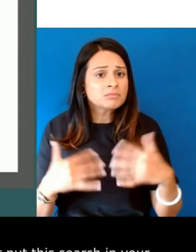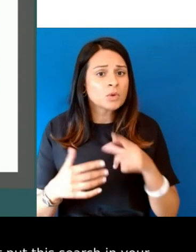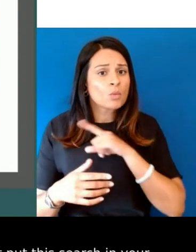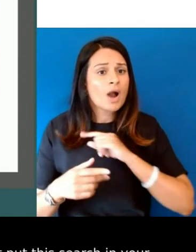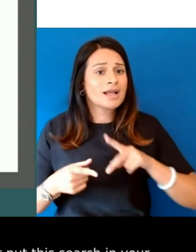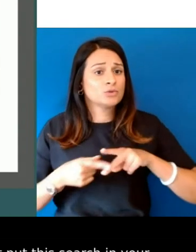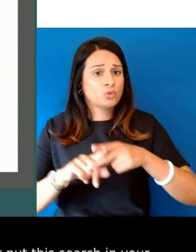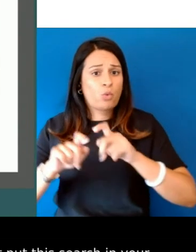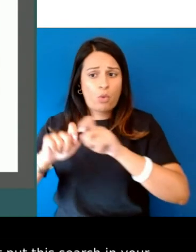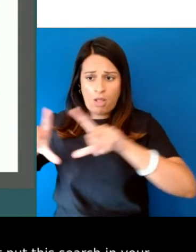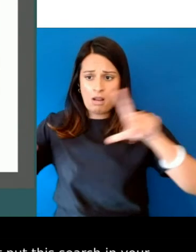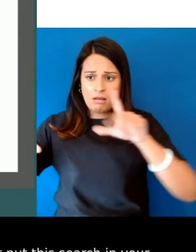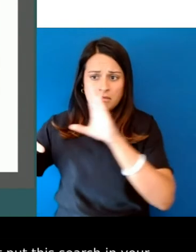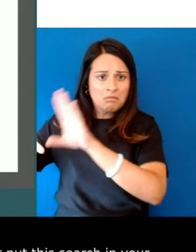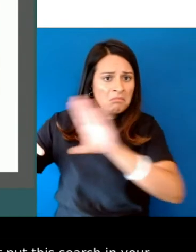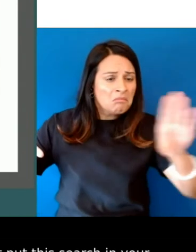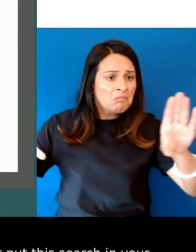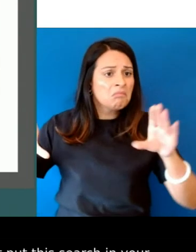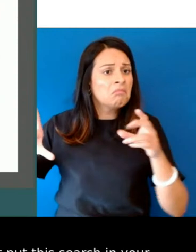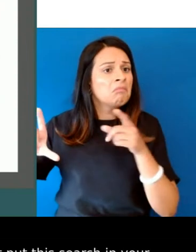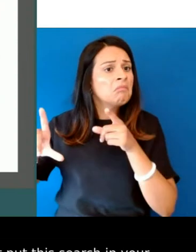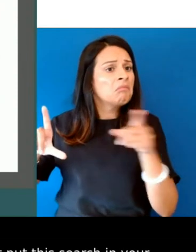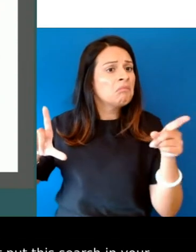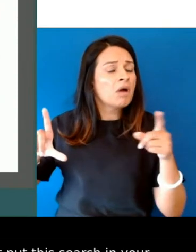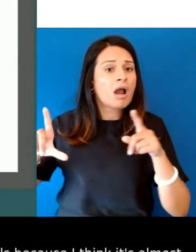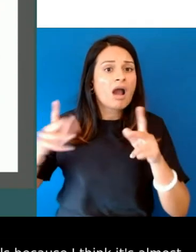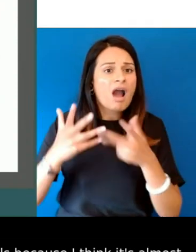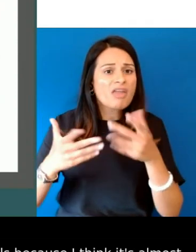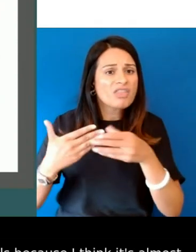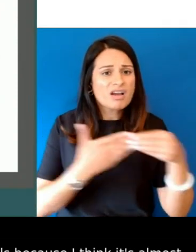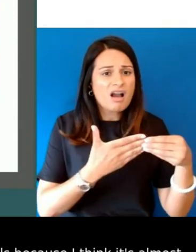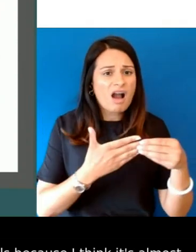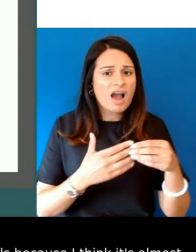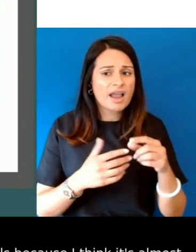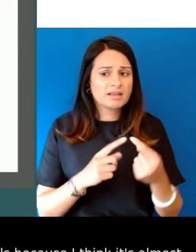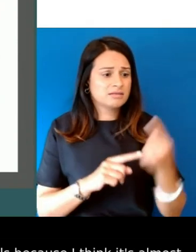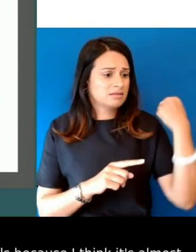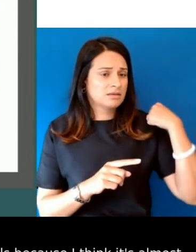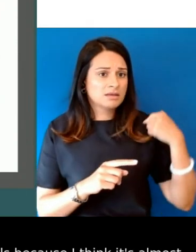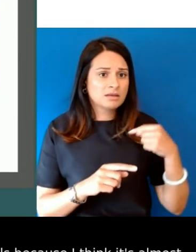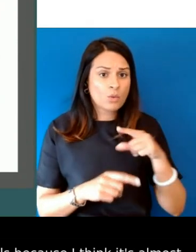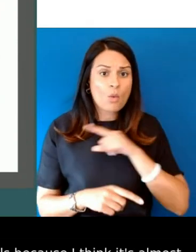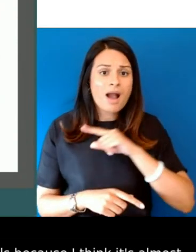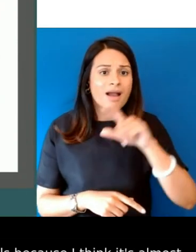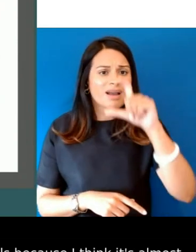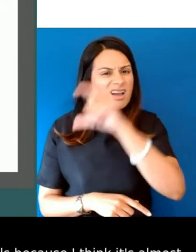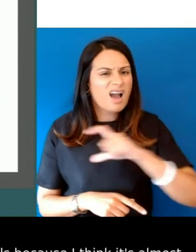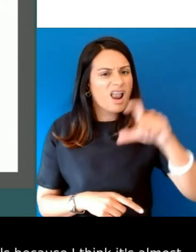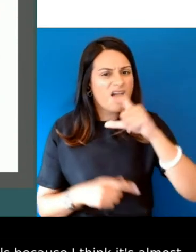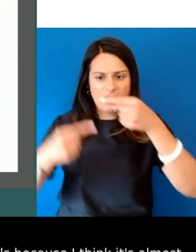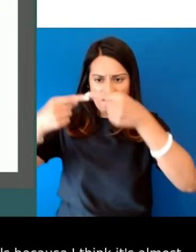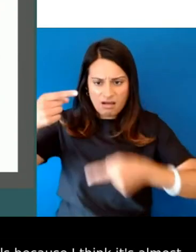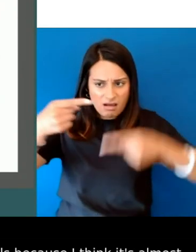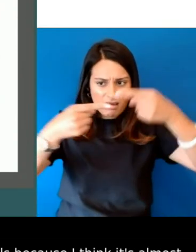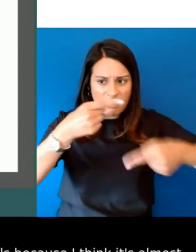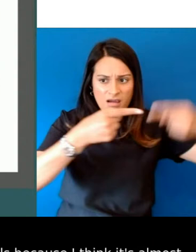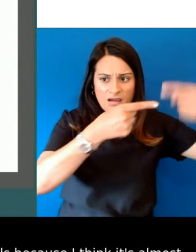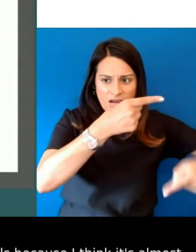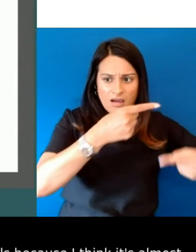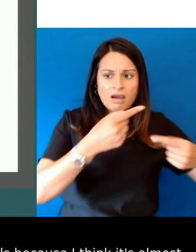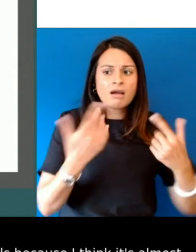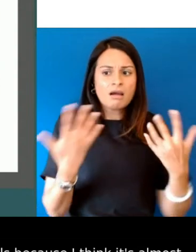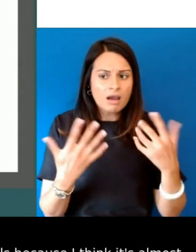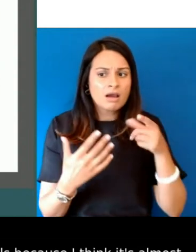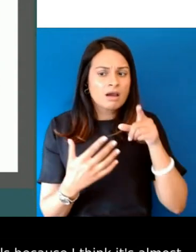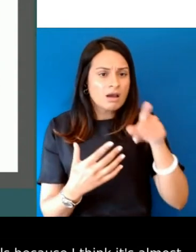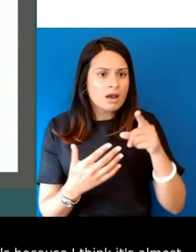think it's almost better than the other guidelines basically because of the color it really can see really clearly what medication needs to go